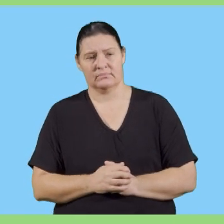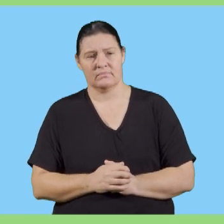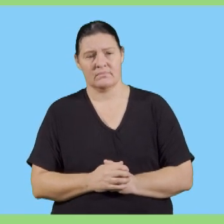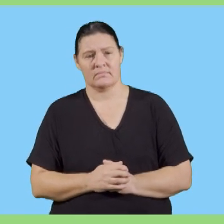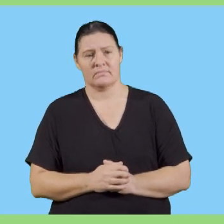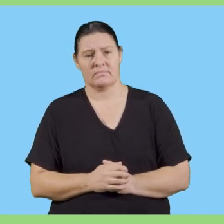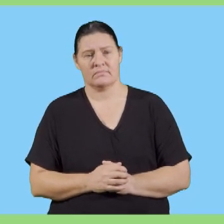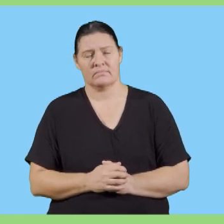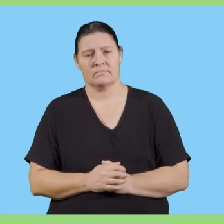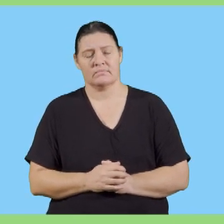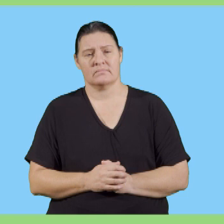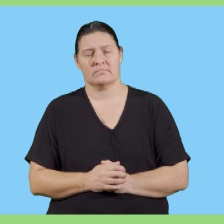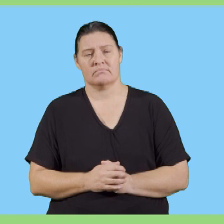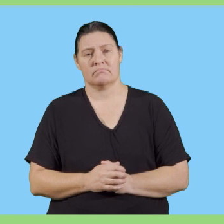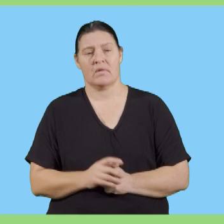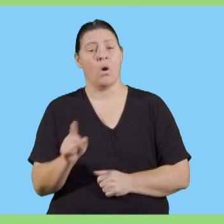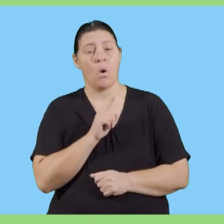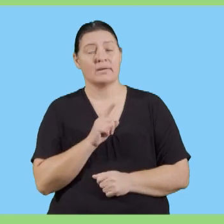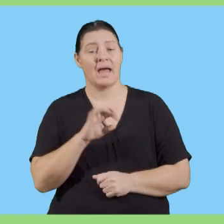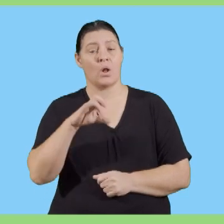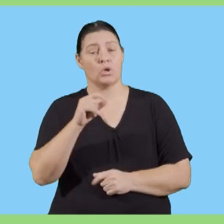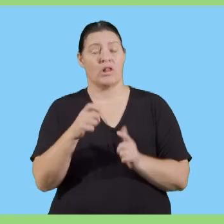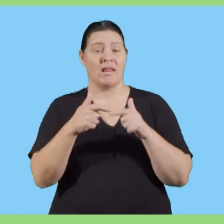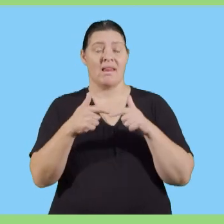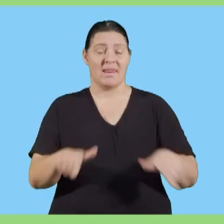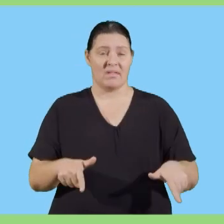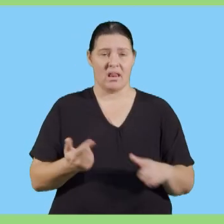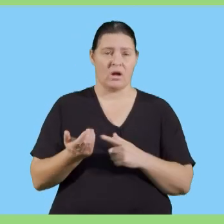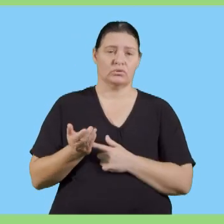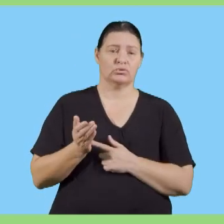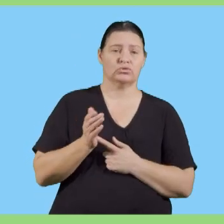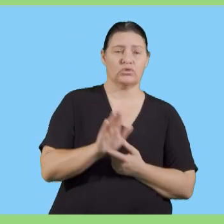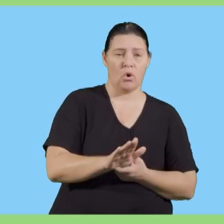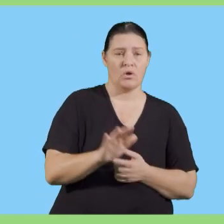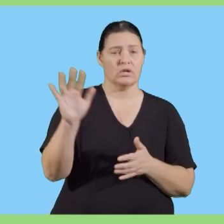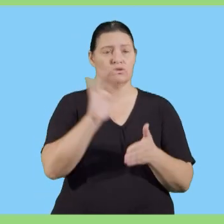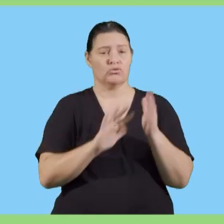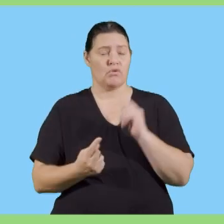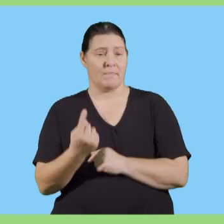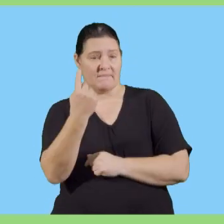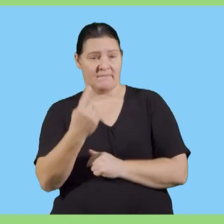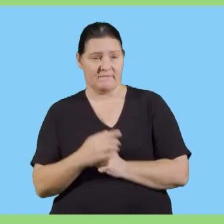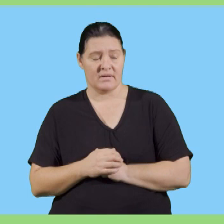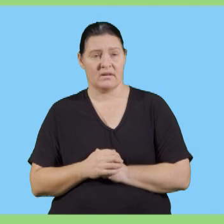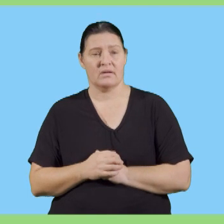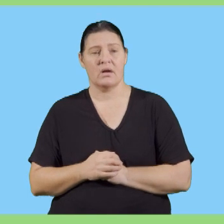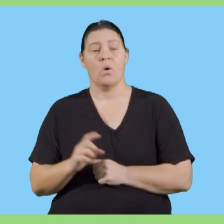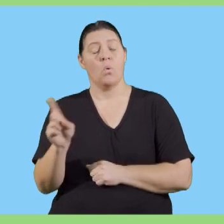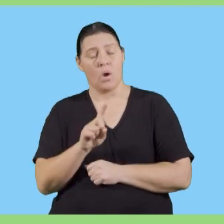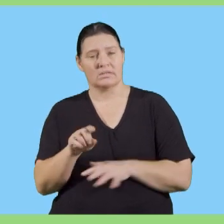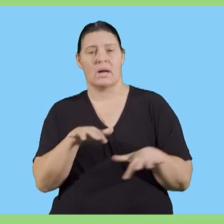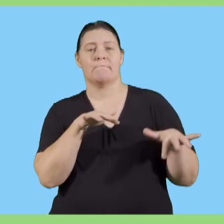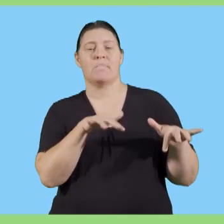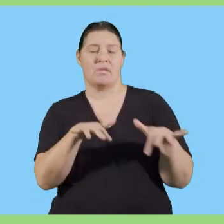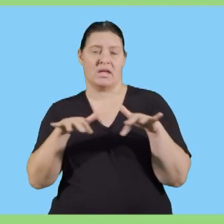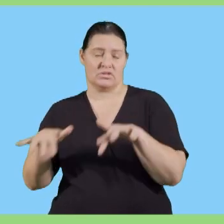solution. So to answer our first question, which is what ecological level is shown in the scenario above, this is